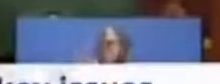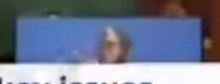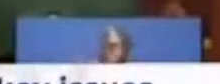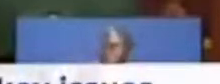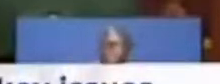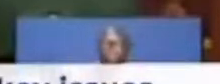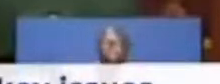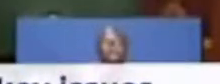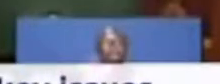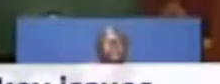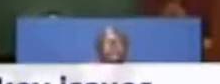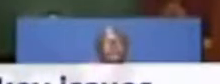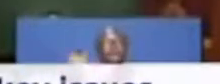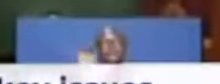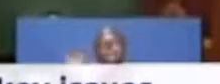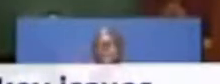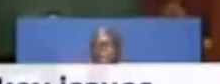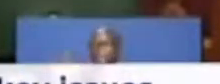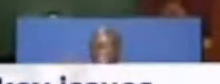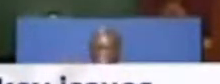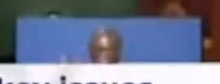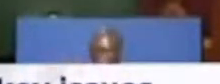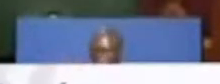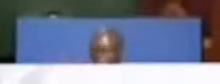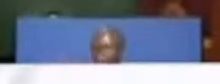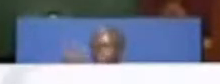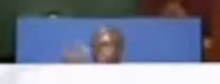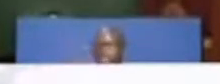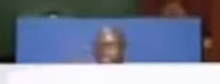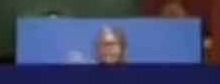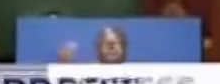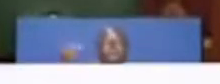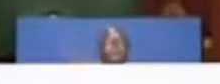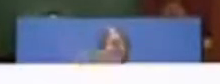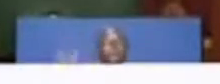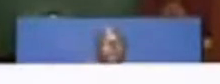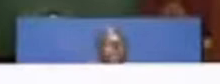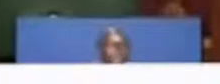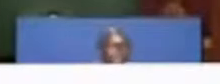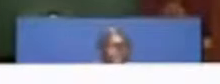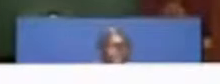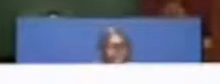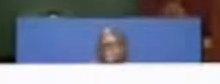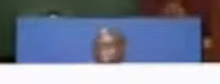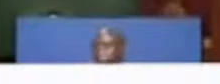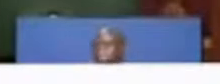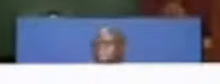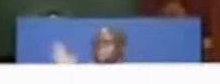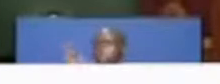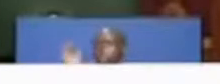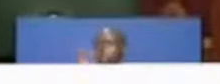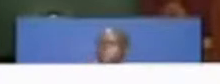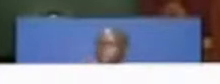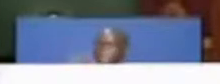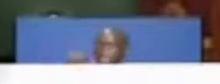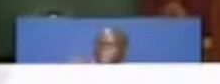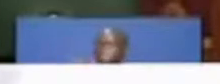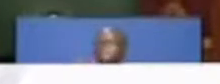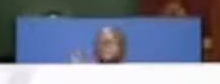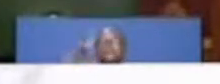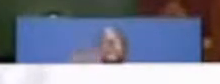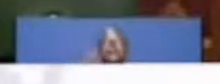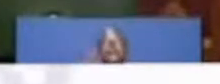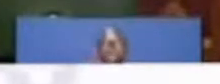10.1%, the first such growth in the history of our economy. The notable contributions to this growth include the